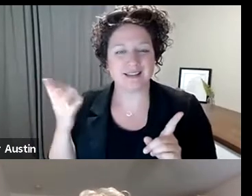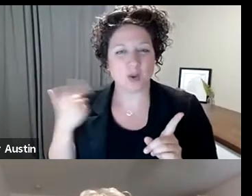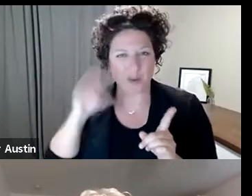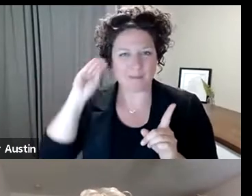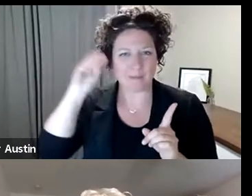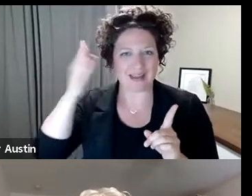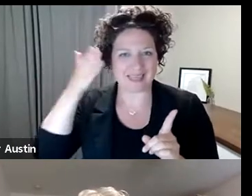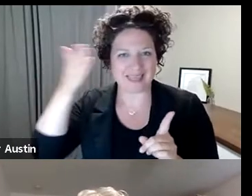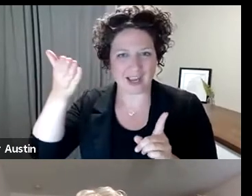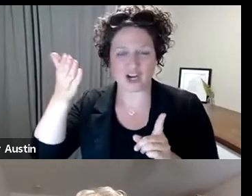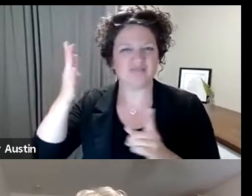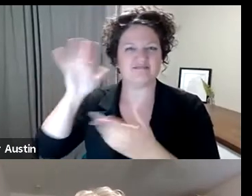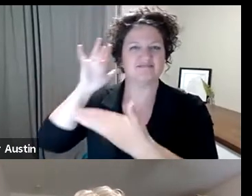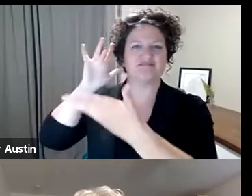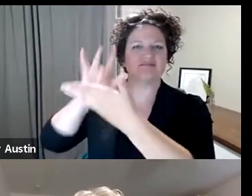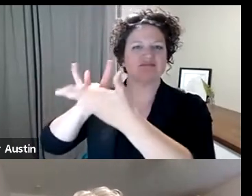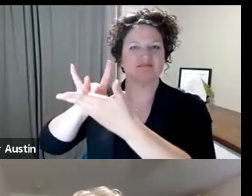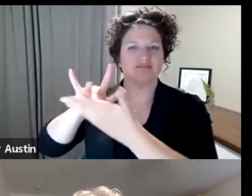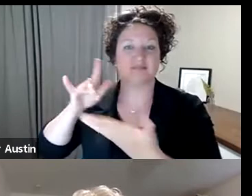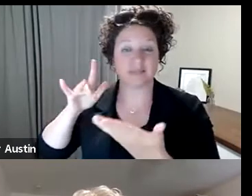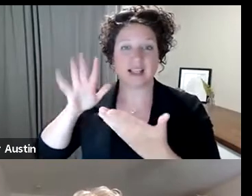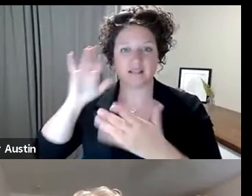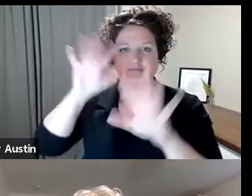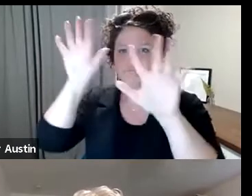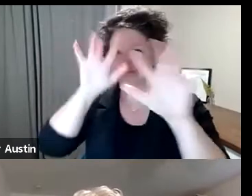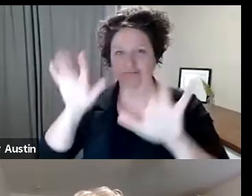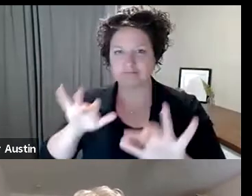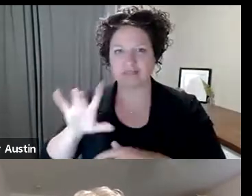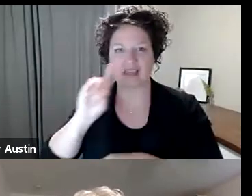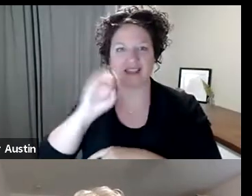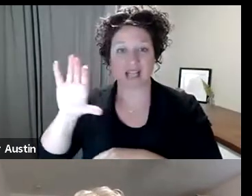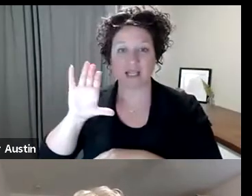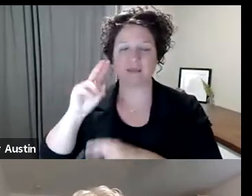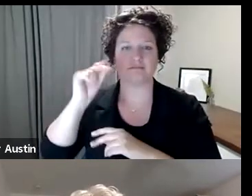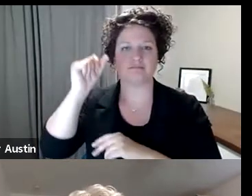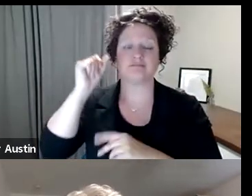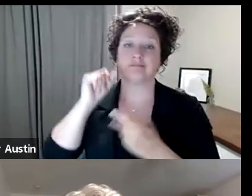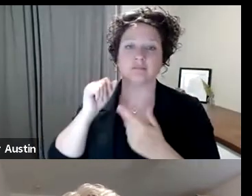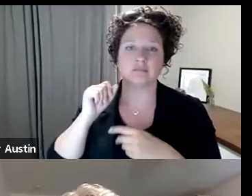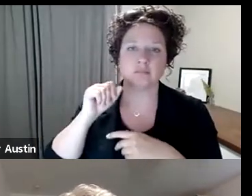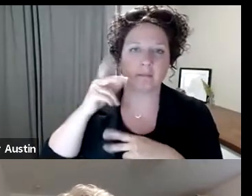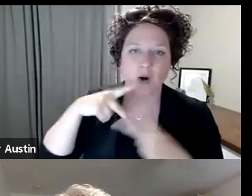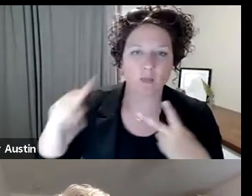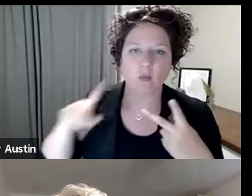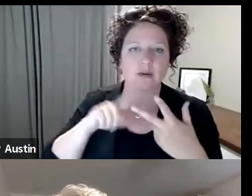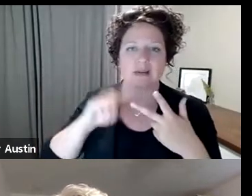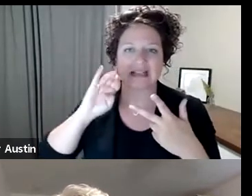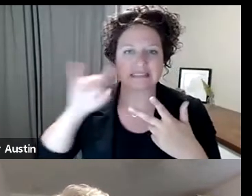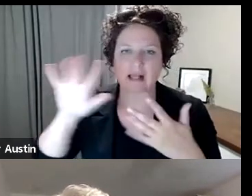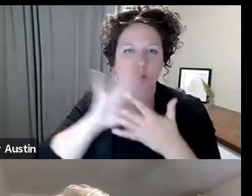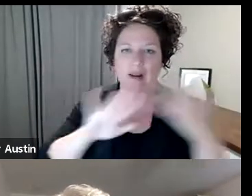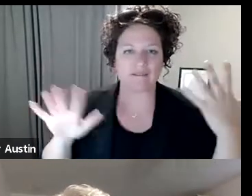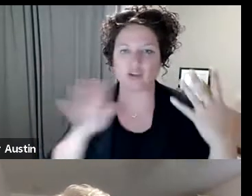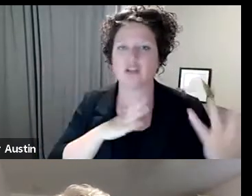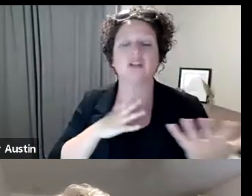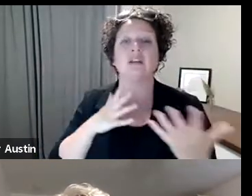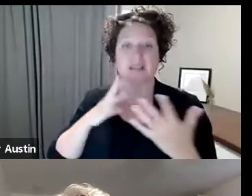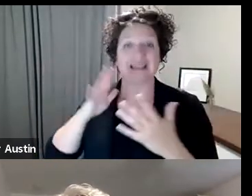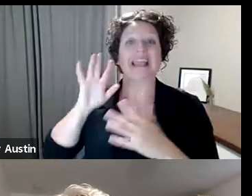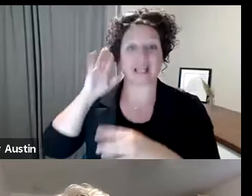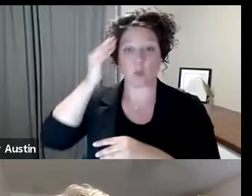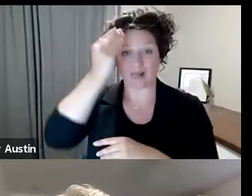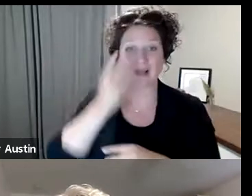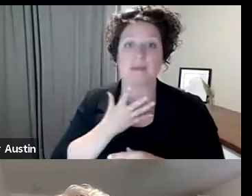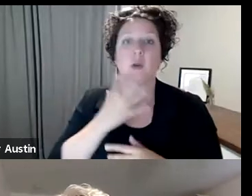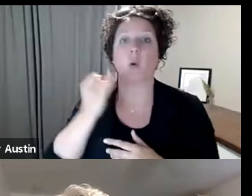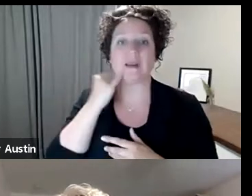reason. So you can hit the button and it will check your document, PowerPoint, Excel, Word, and it will tell you how accessible